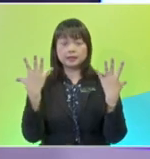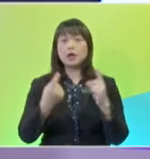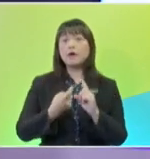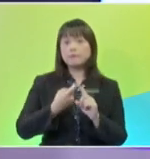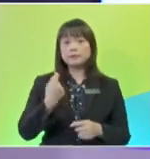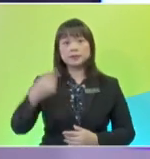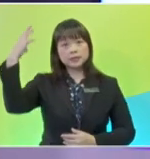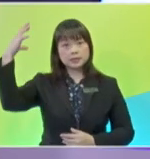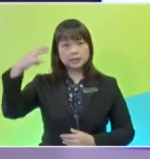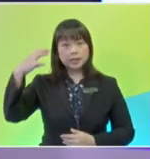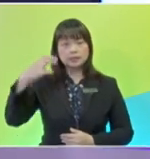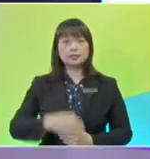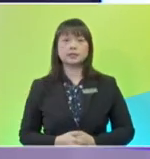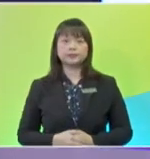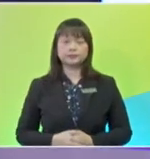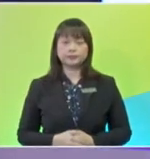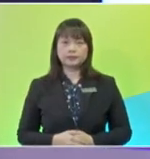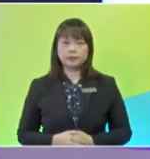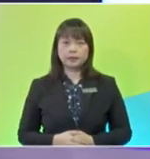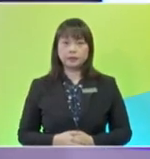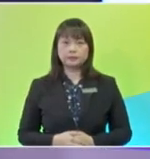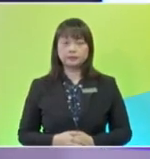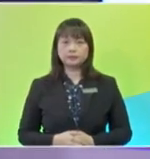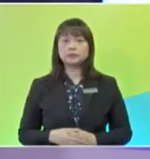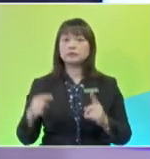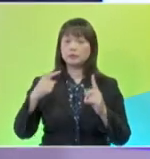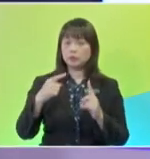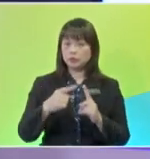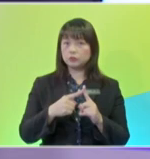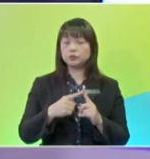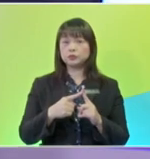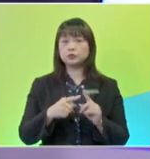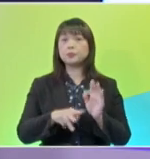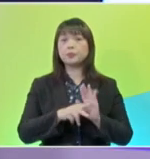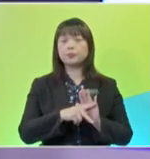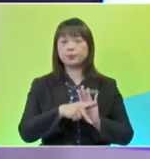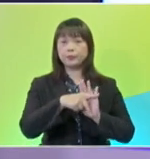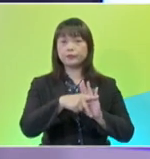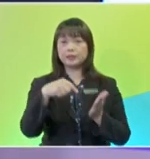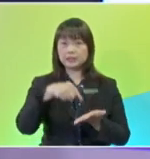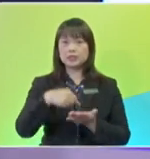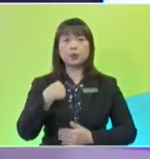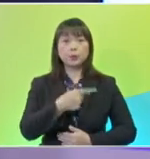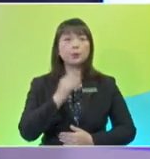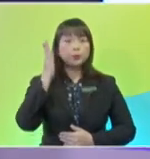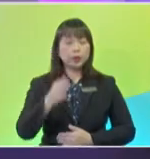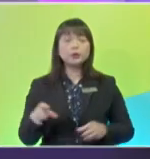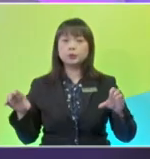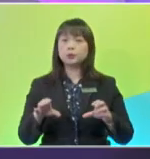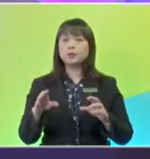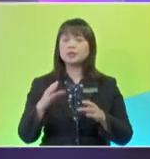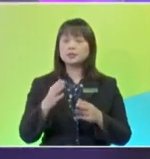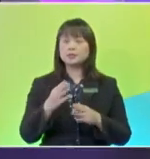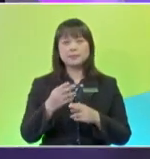it doesn't emit its own light at all. Okay. So in order to prove this, we are going to do a simple simulation. Okay,